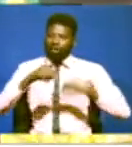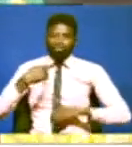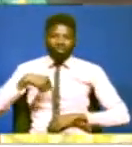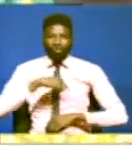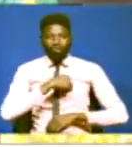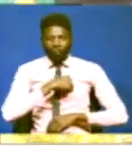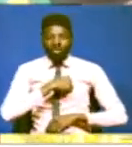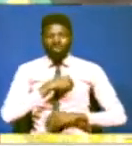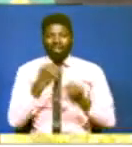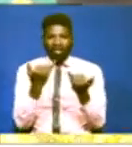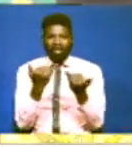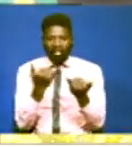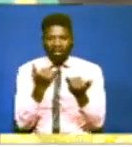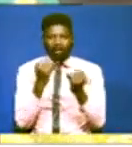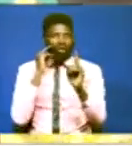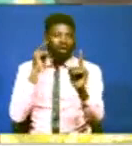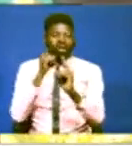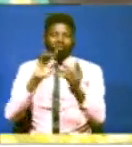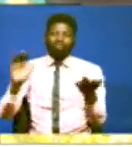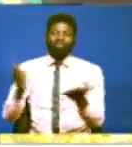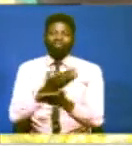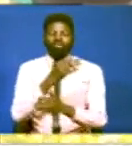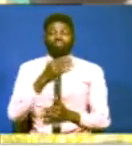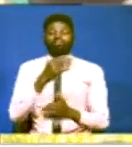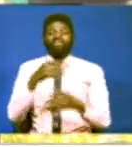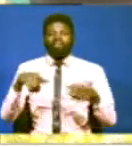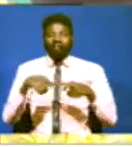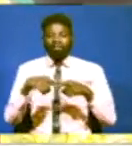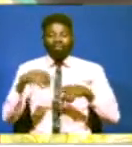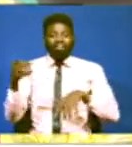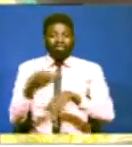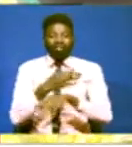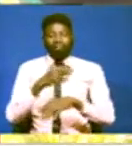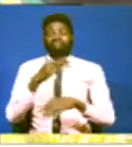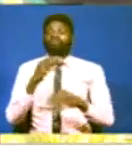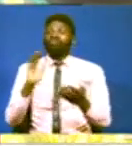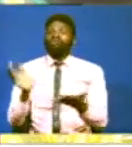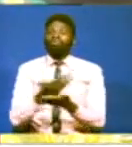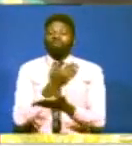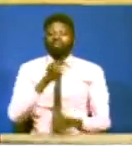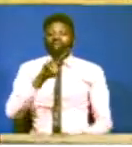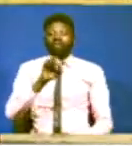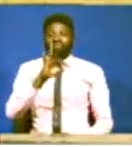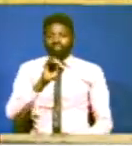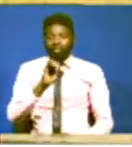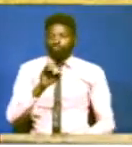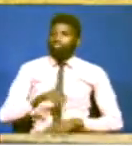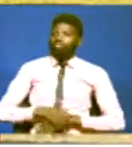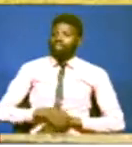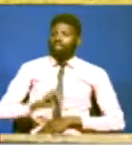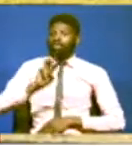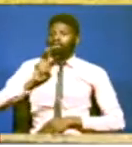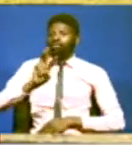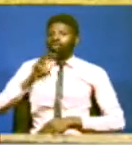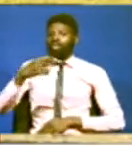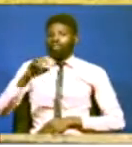cervical cancer by the year 2030, as per the call from WHO. The drive that we have